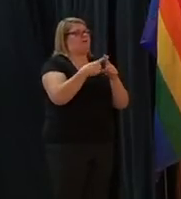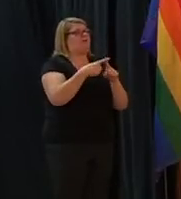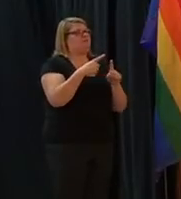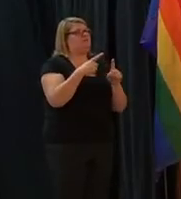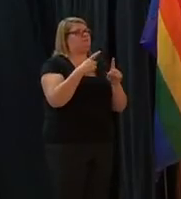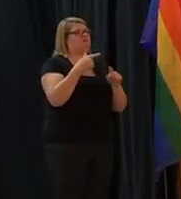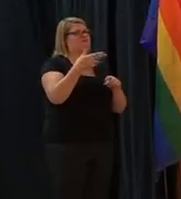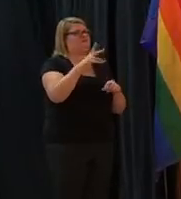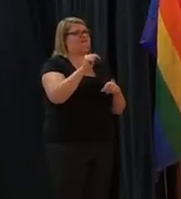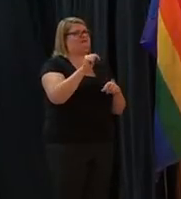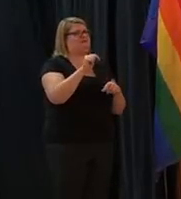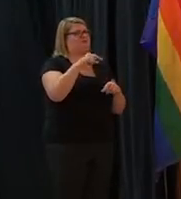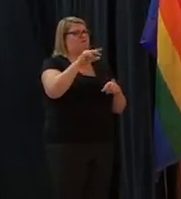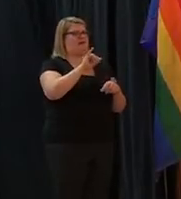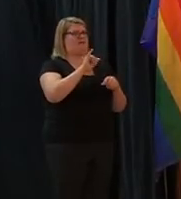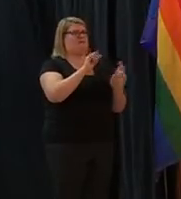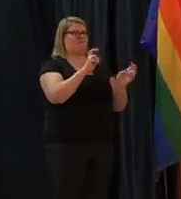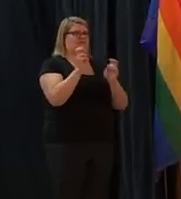issues.